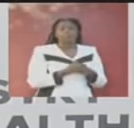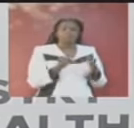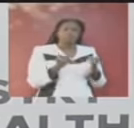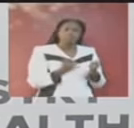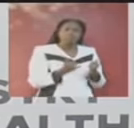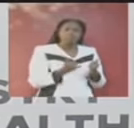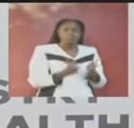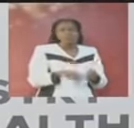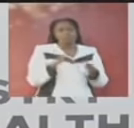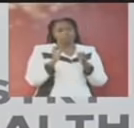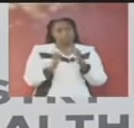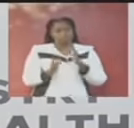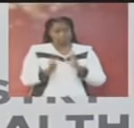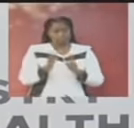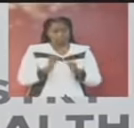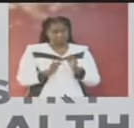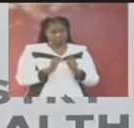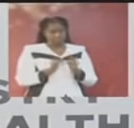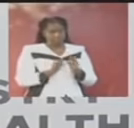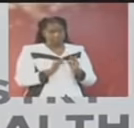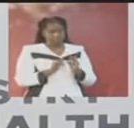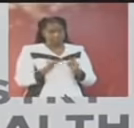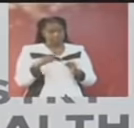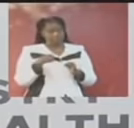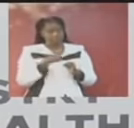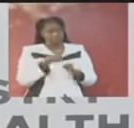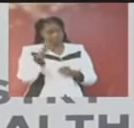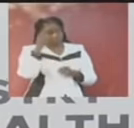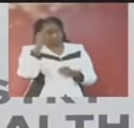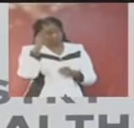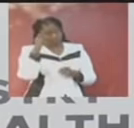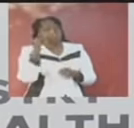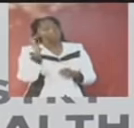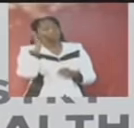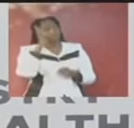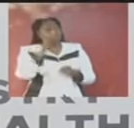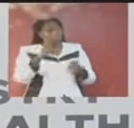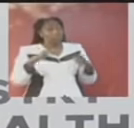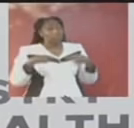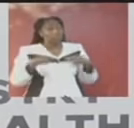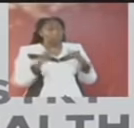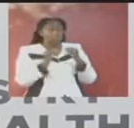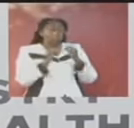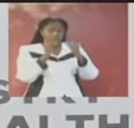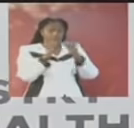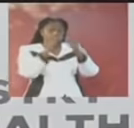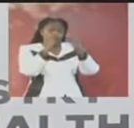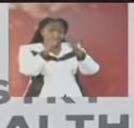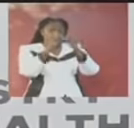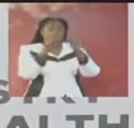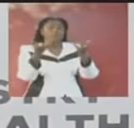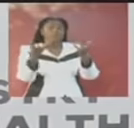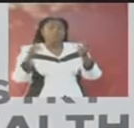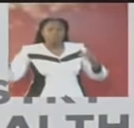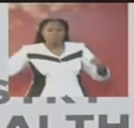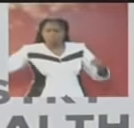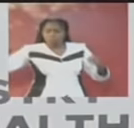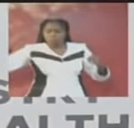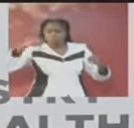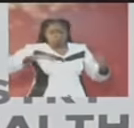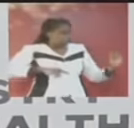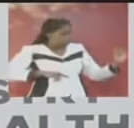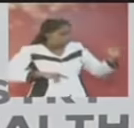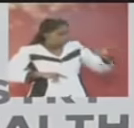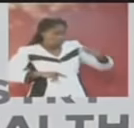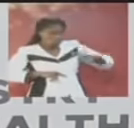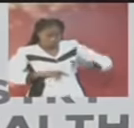repatriated nationals that we expect in the next 2 months. At present, we are currently using 7 of our